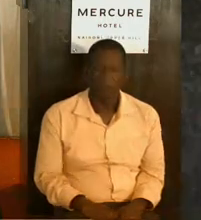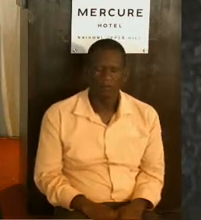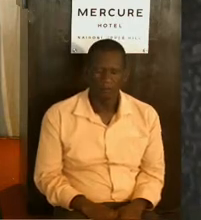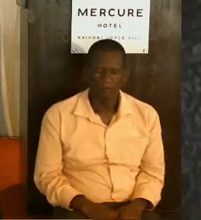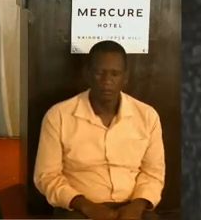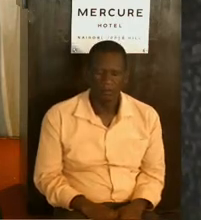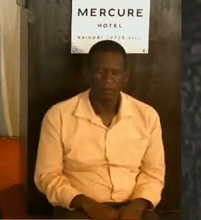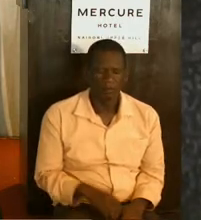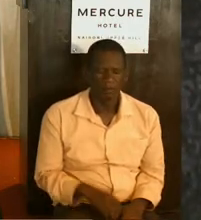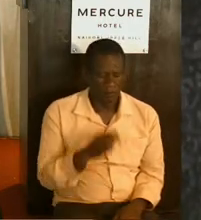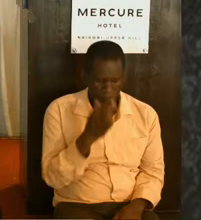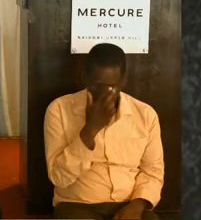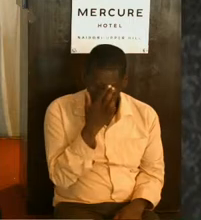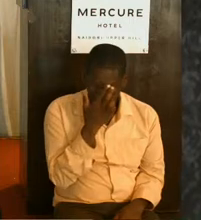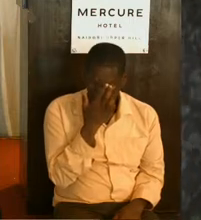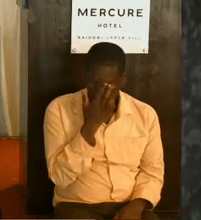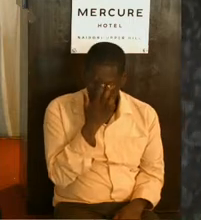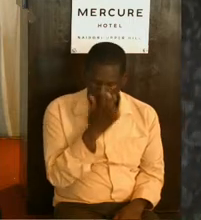foreign